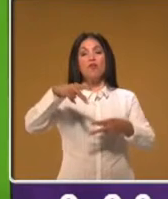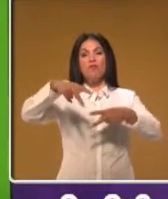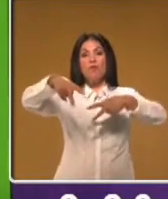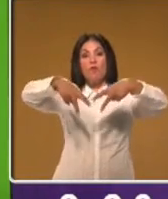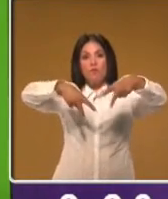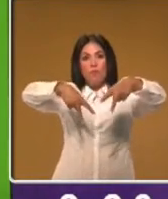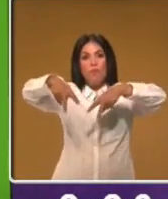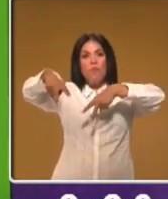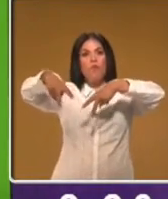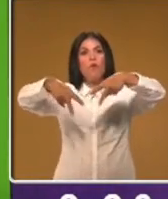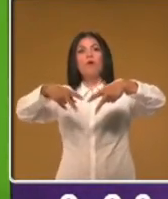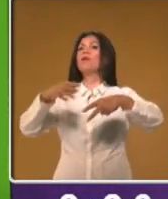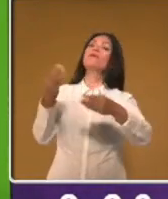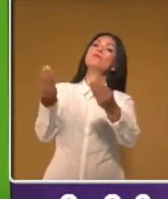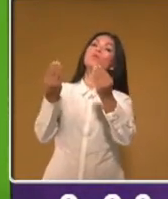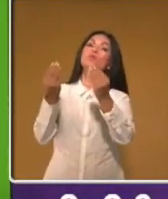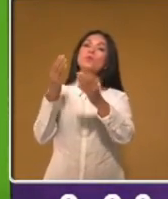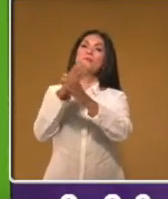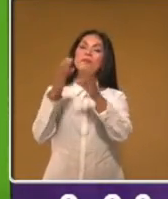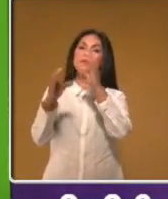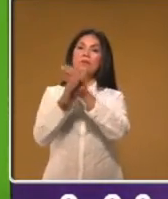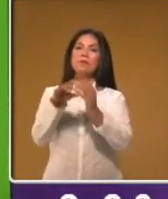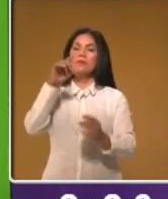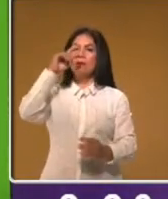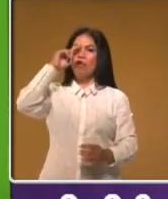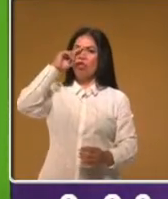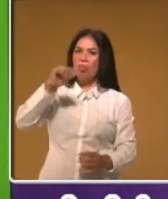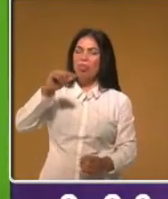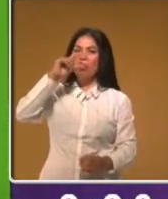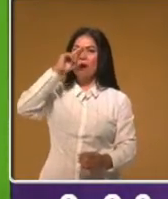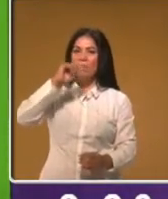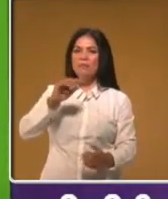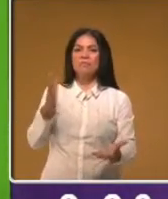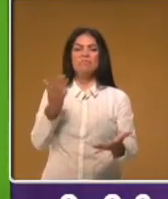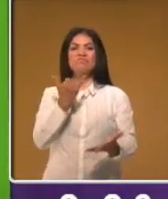then the platform is not working well or